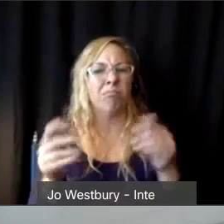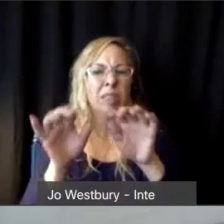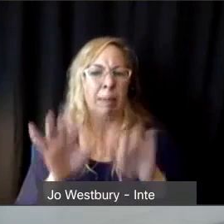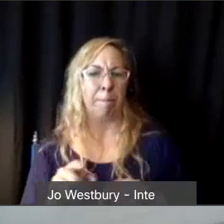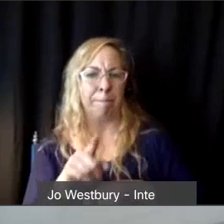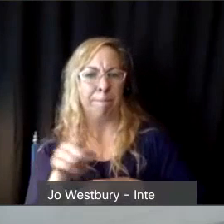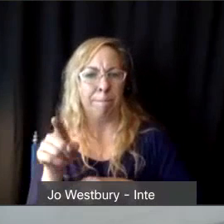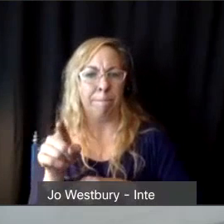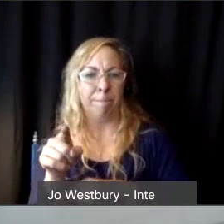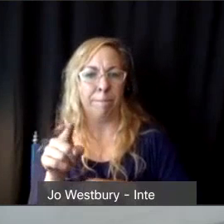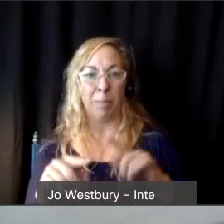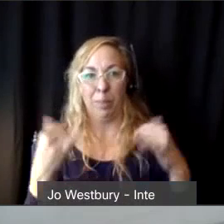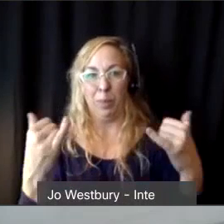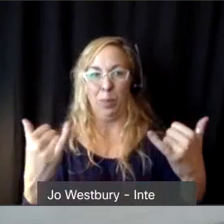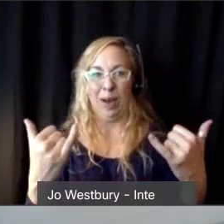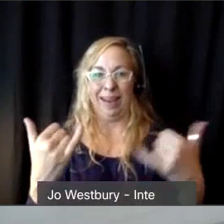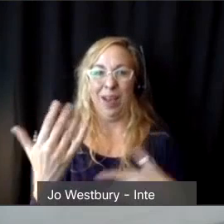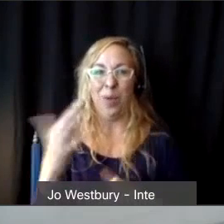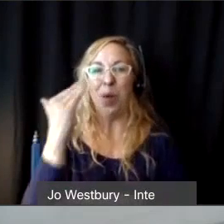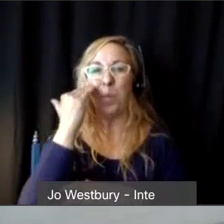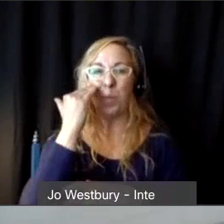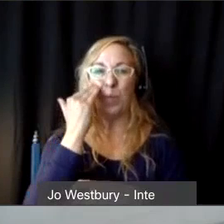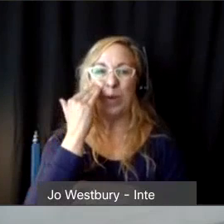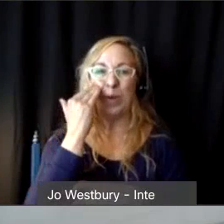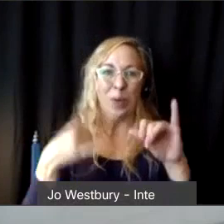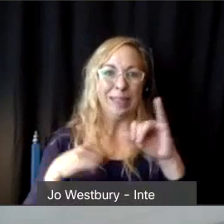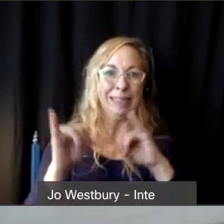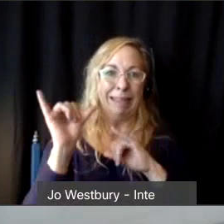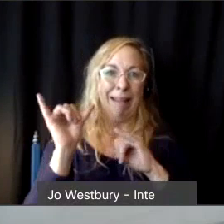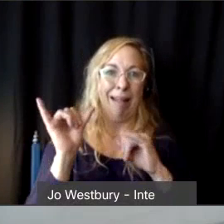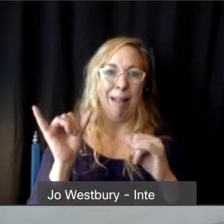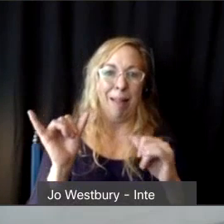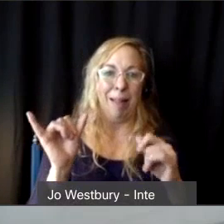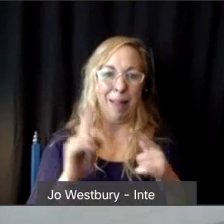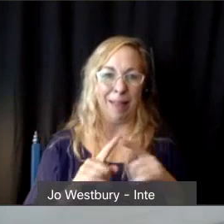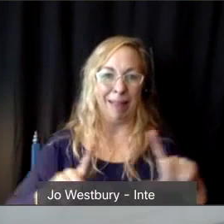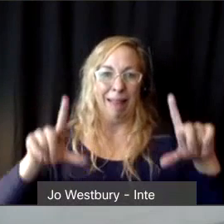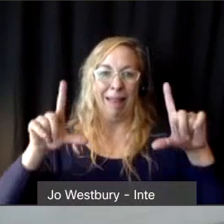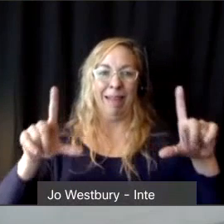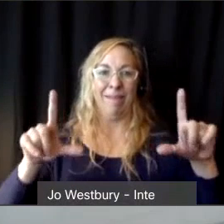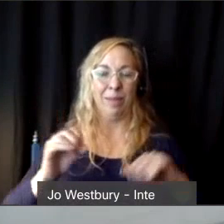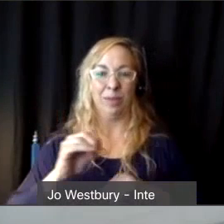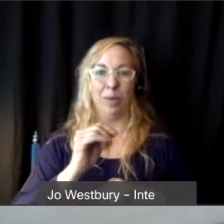know it's still live, so I won't continue talking until I've actually completely exited.